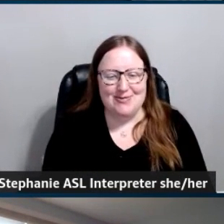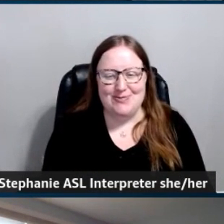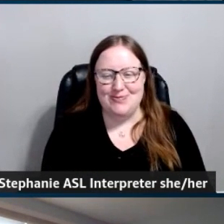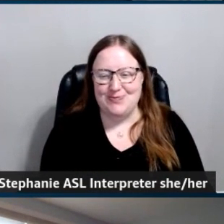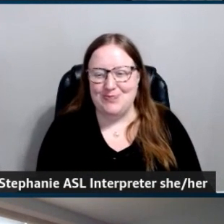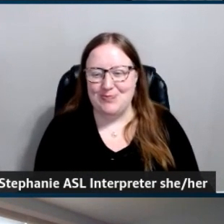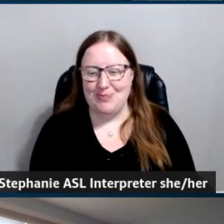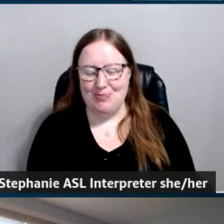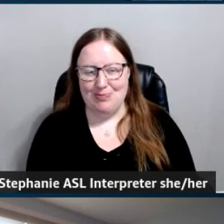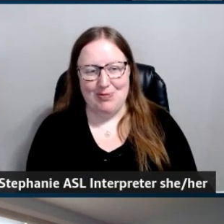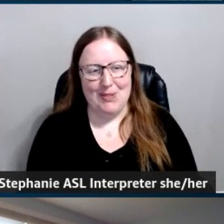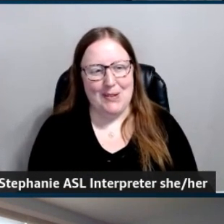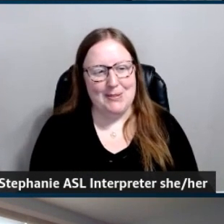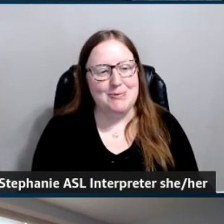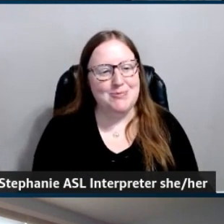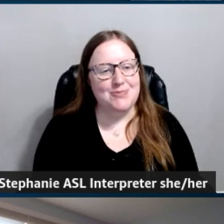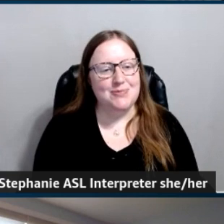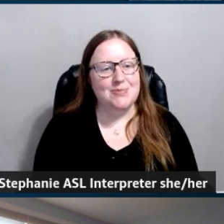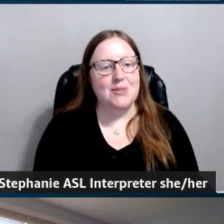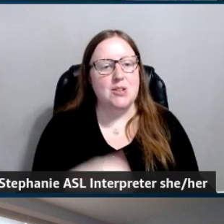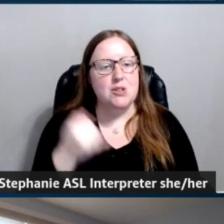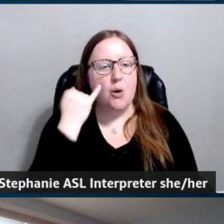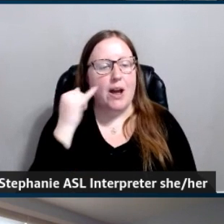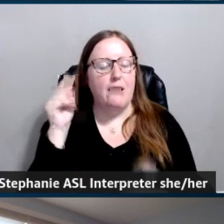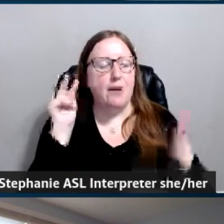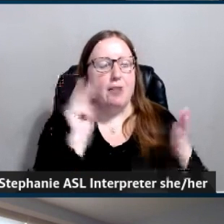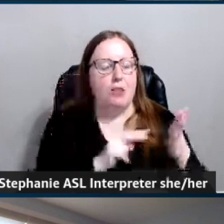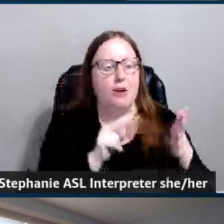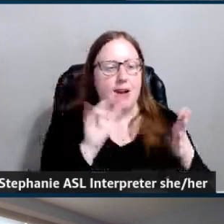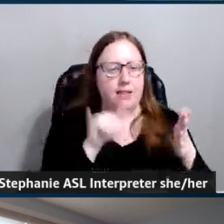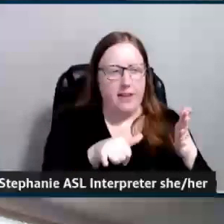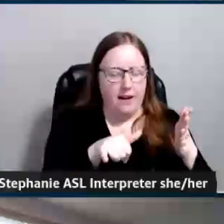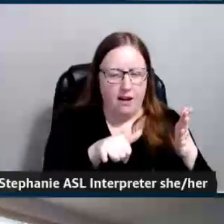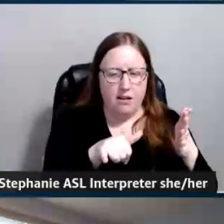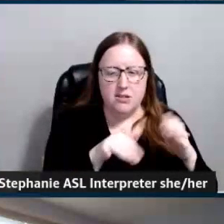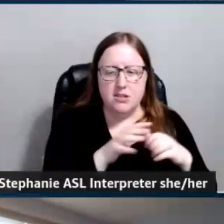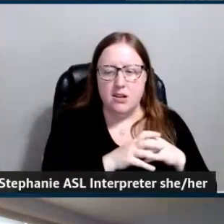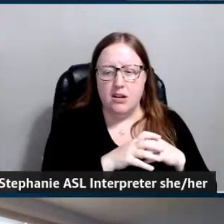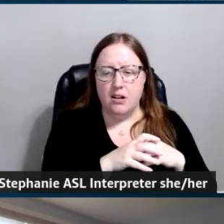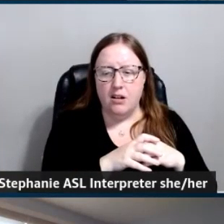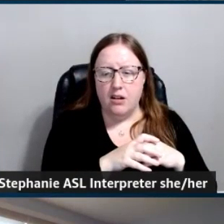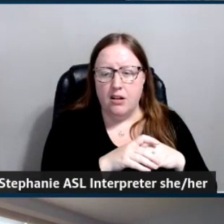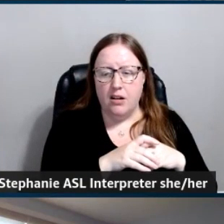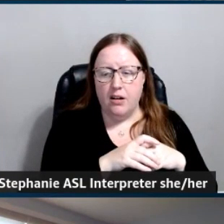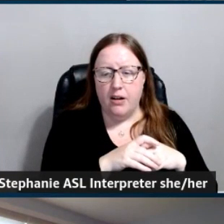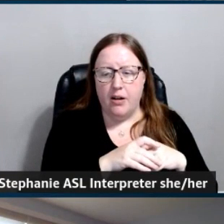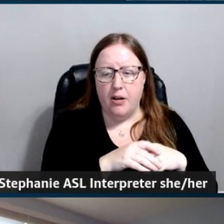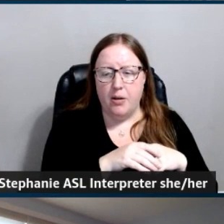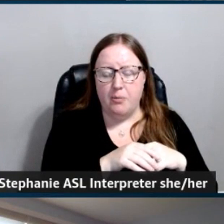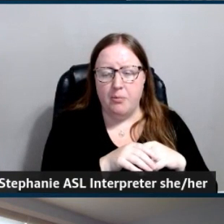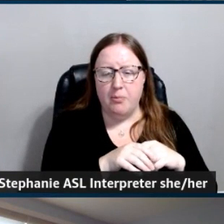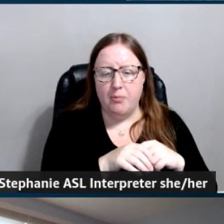So yeah, when we're looking at this, is this something that has been